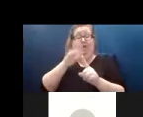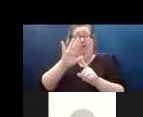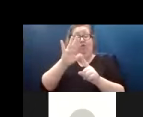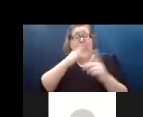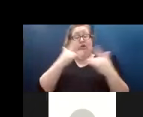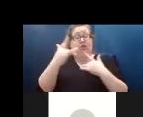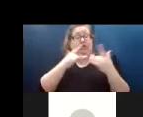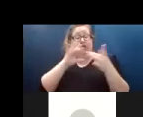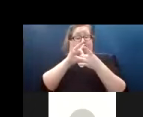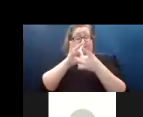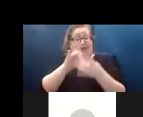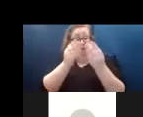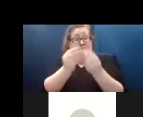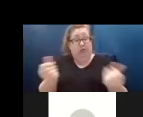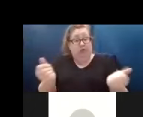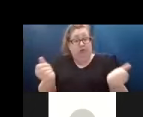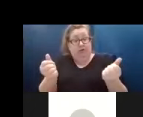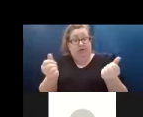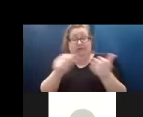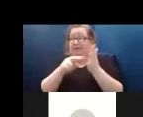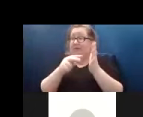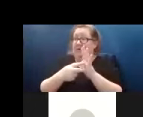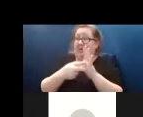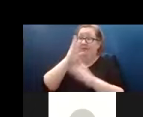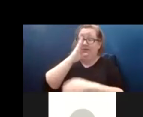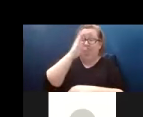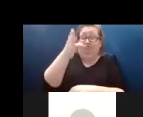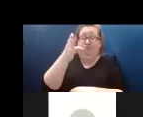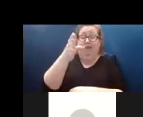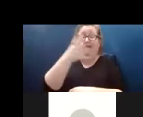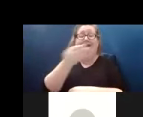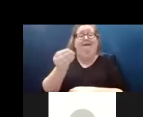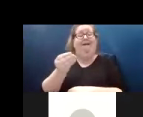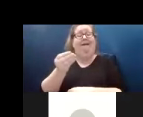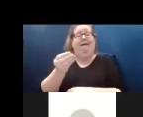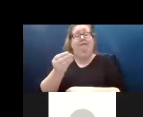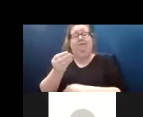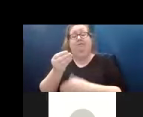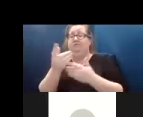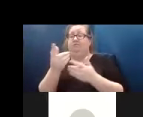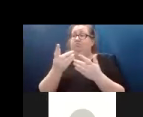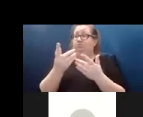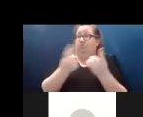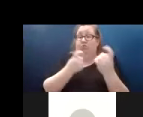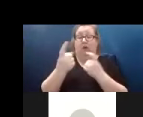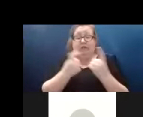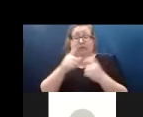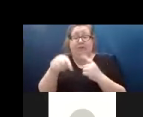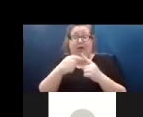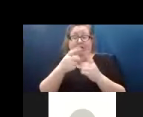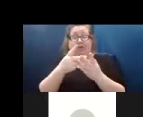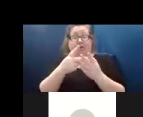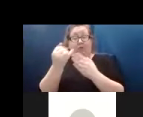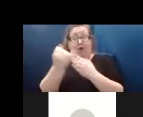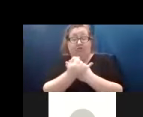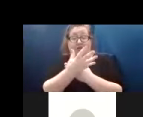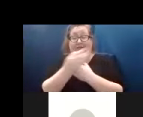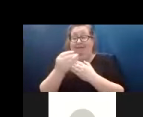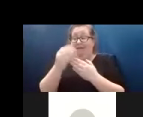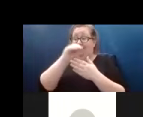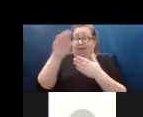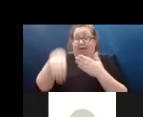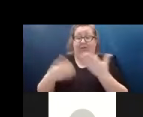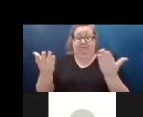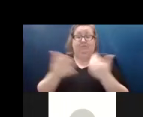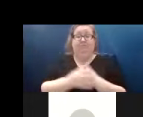about solutions and what their implications could be, and also to share any other questions about the project and the outcomes of the project.